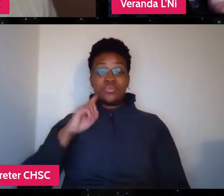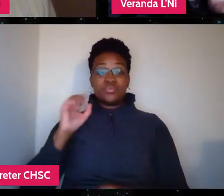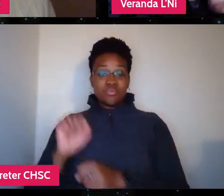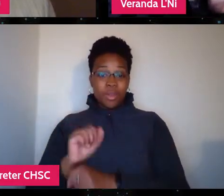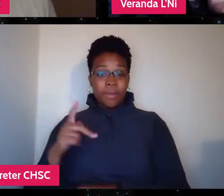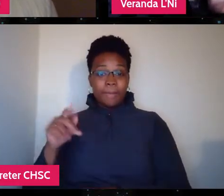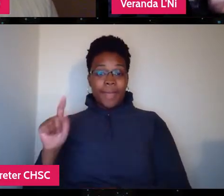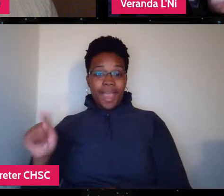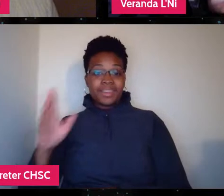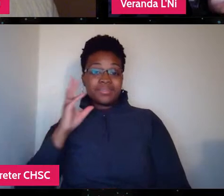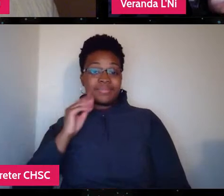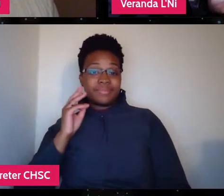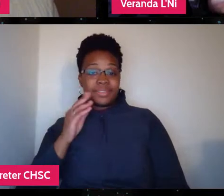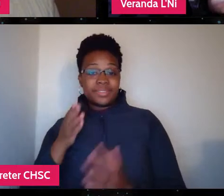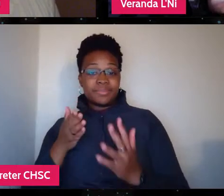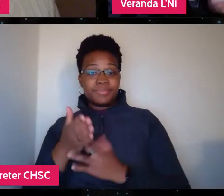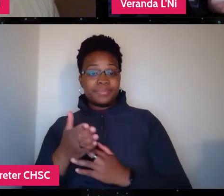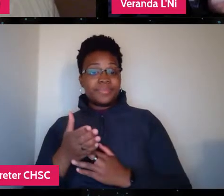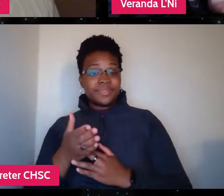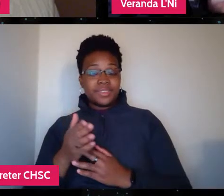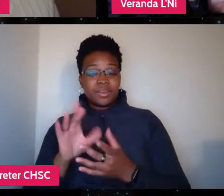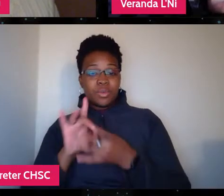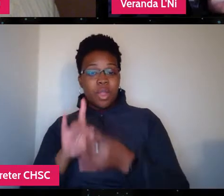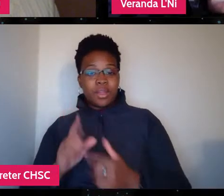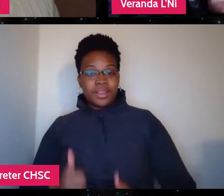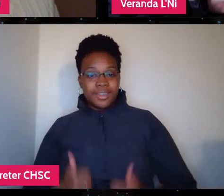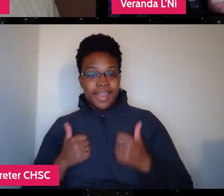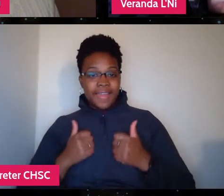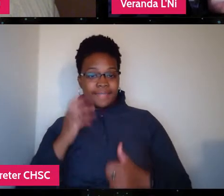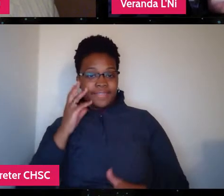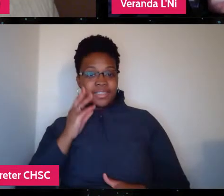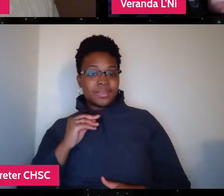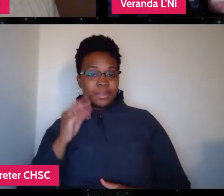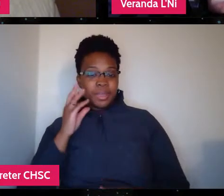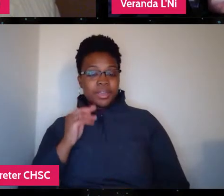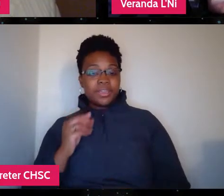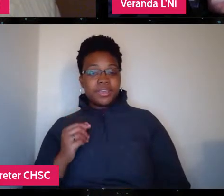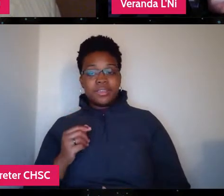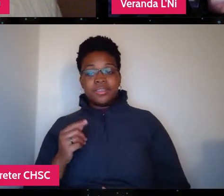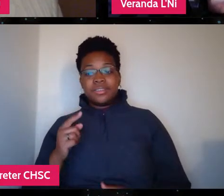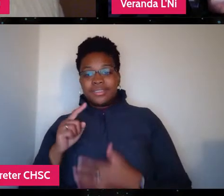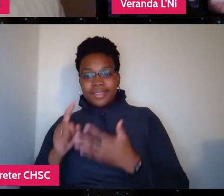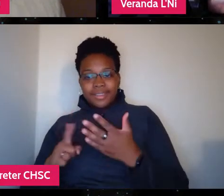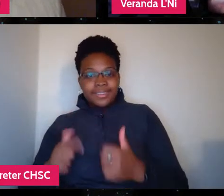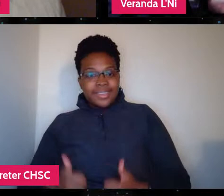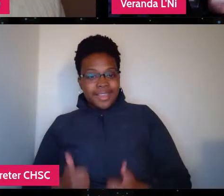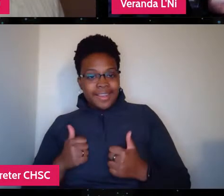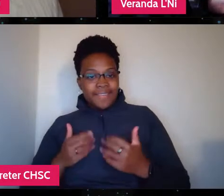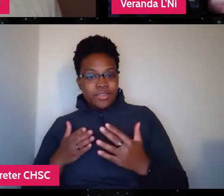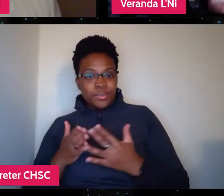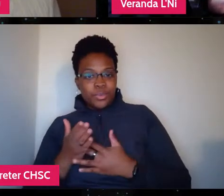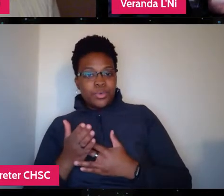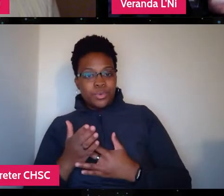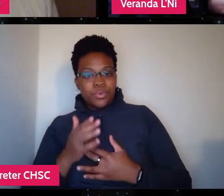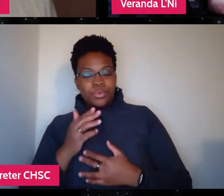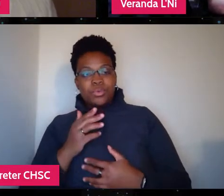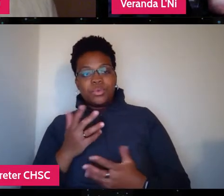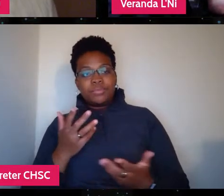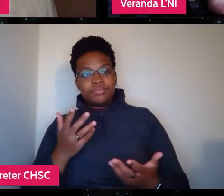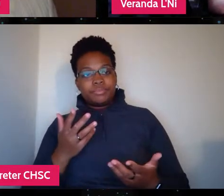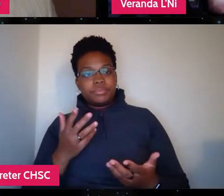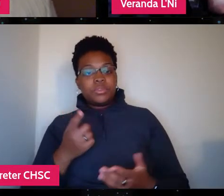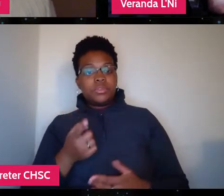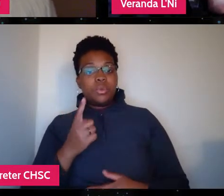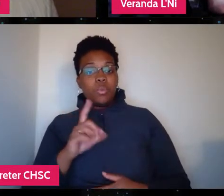gone through in terms of life experience and had lived through. So one of my casting